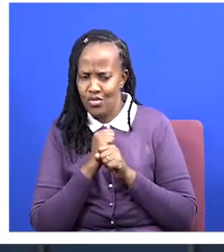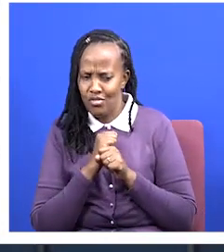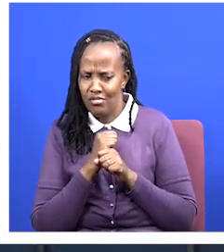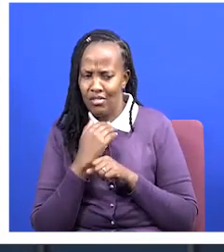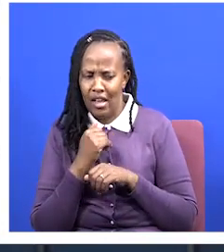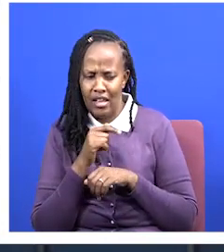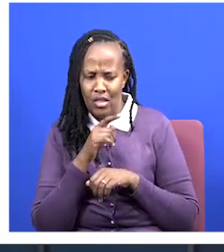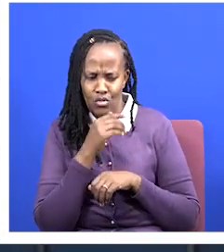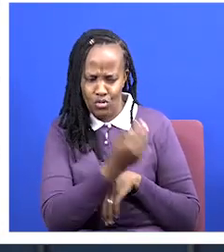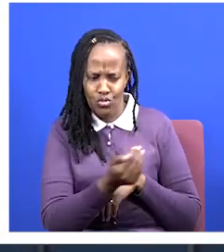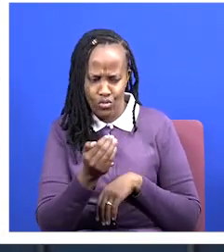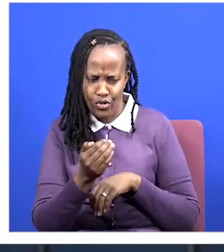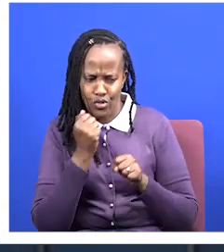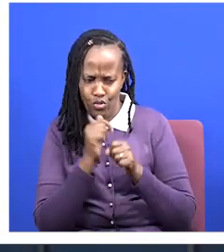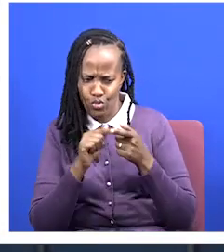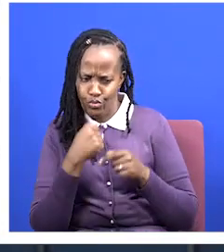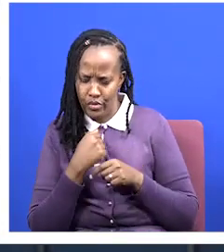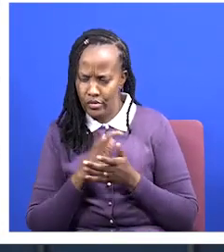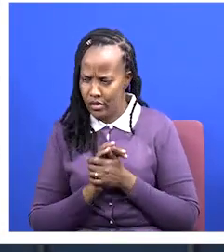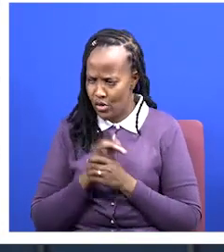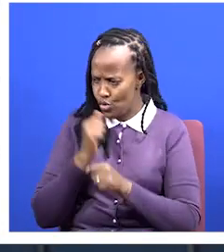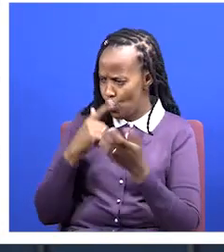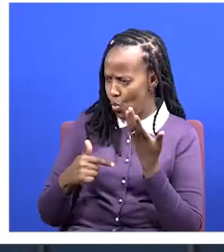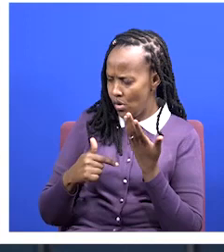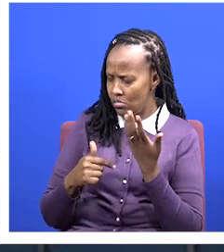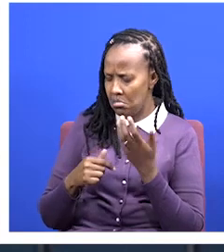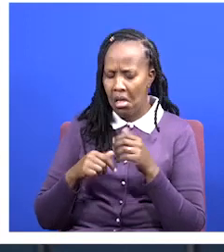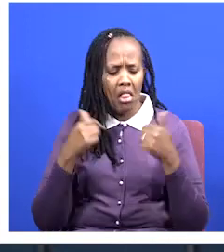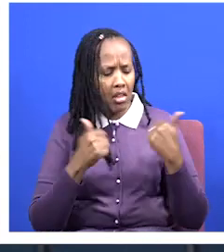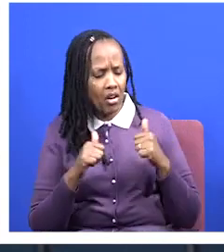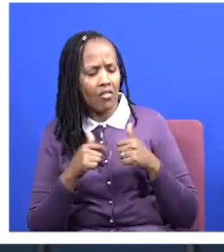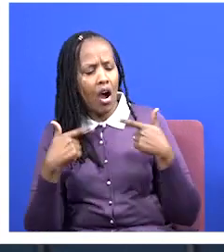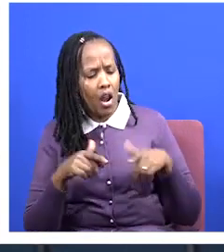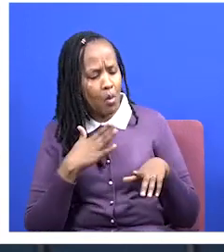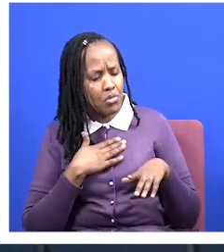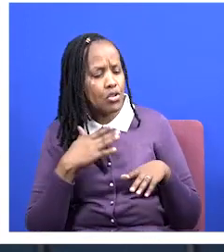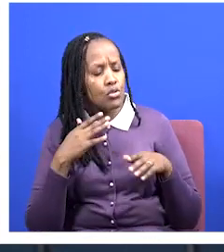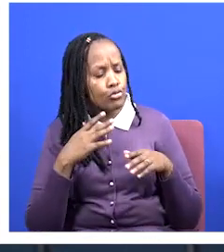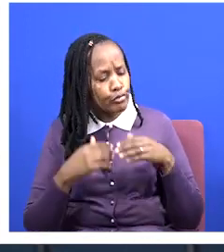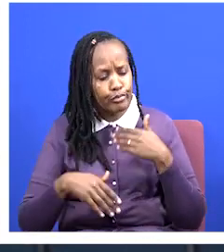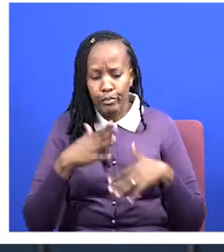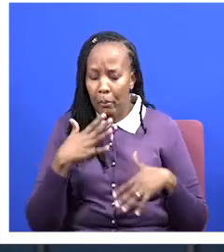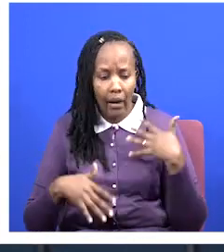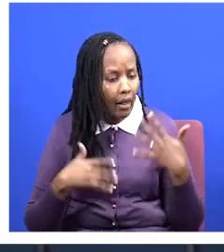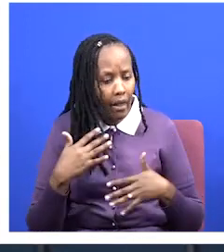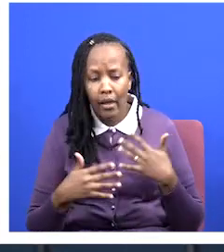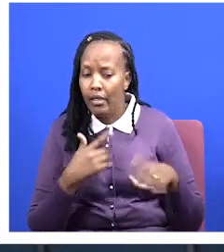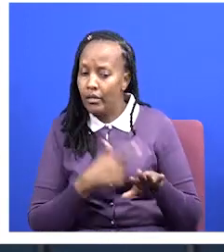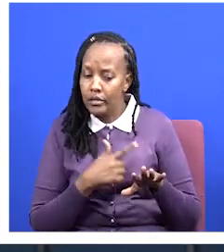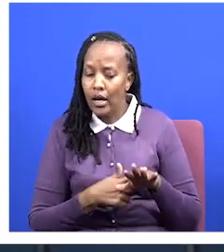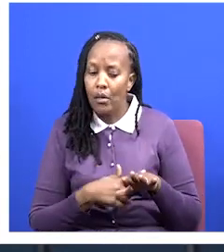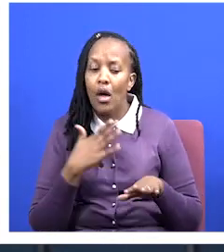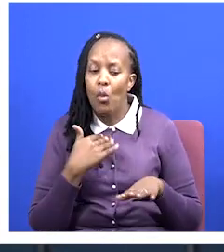Don't like how those kids treat me. What do they do? They never allow me to play when it's my time to play. They are